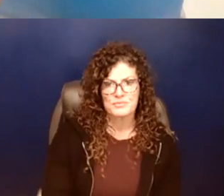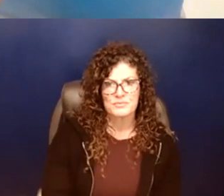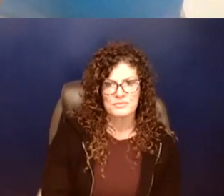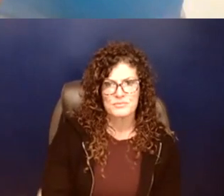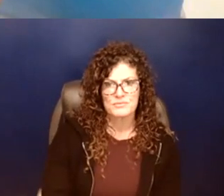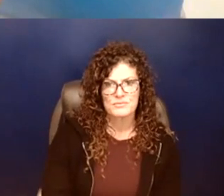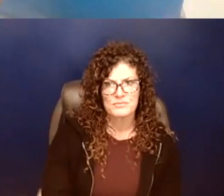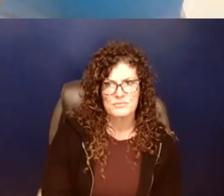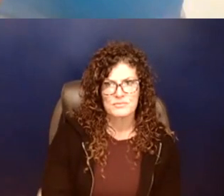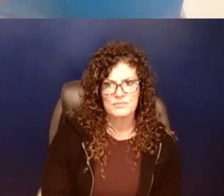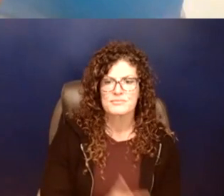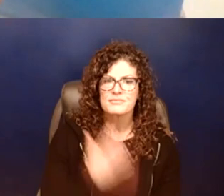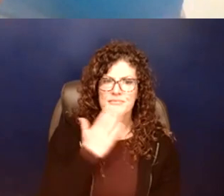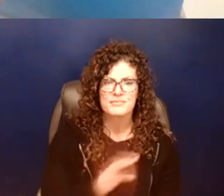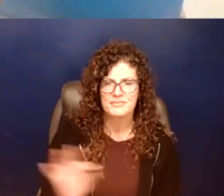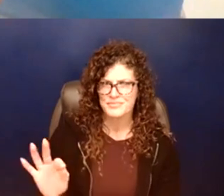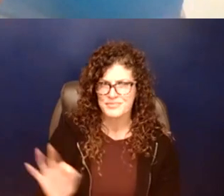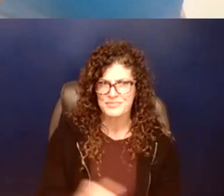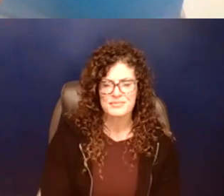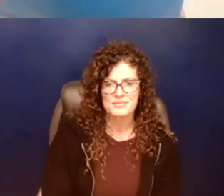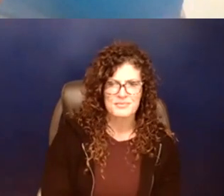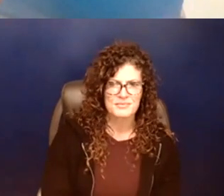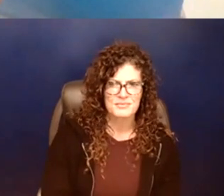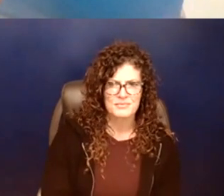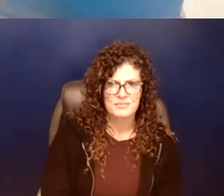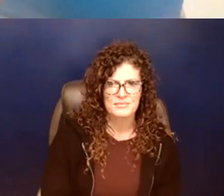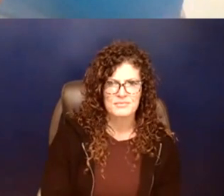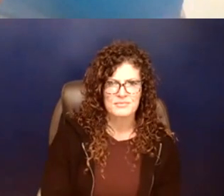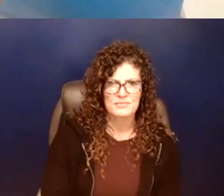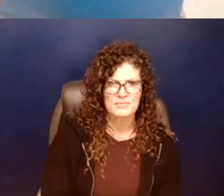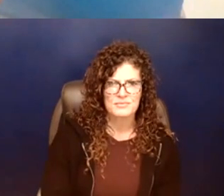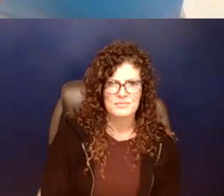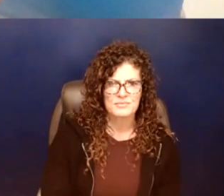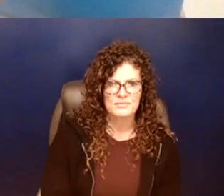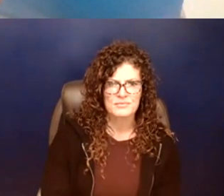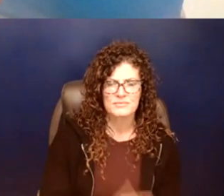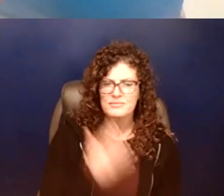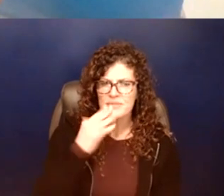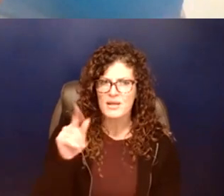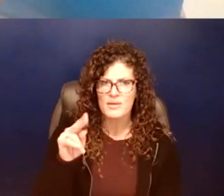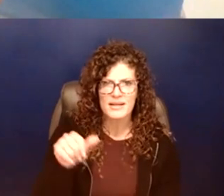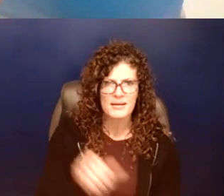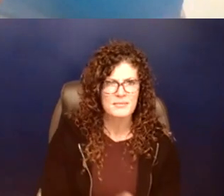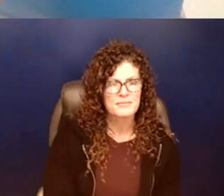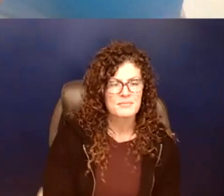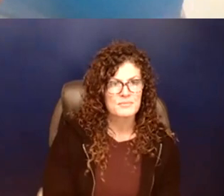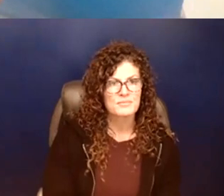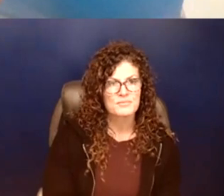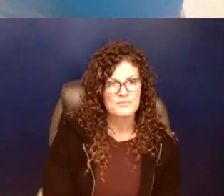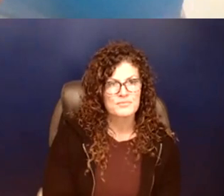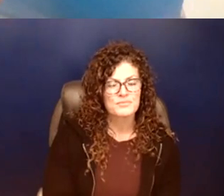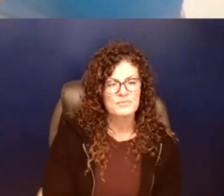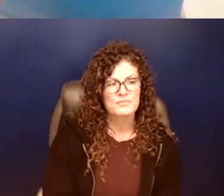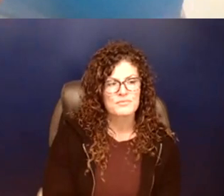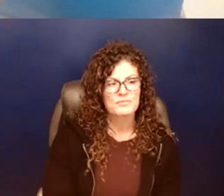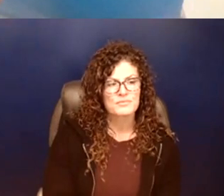All right, thank you for that. Oh, you're all set. You should be all set now, Fatima. Thank you, Lena. Our next two